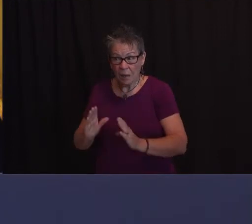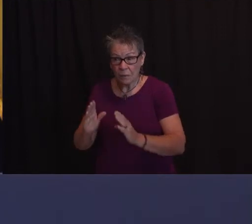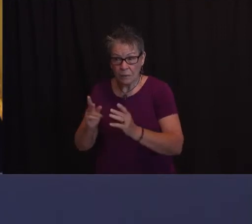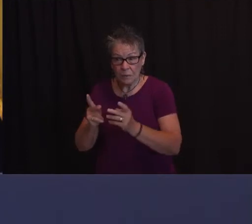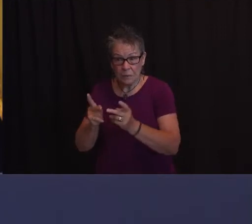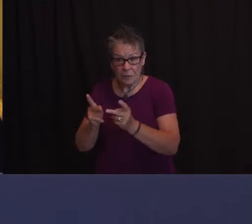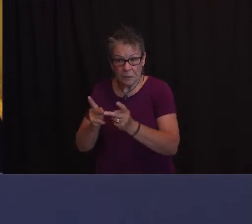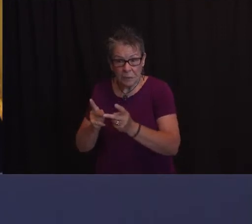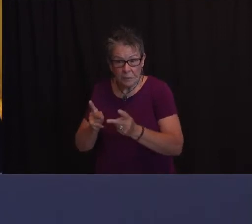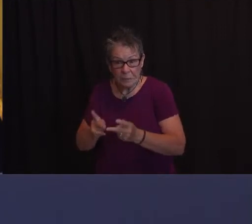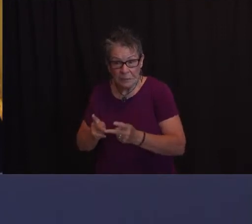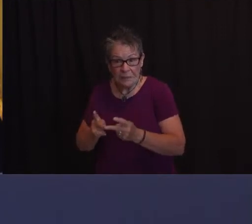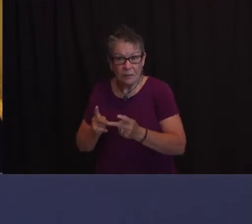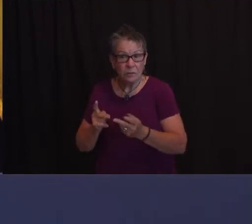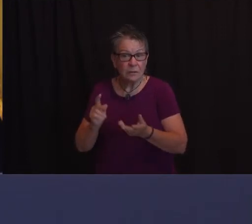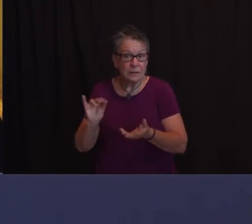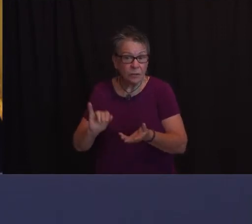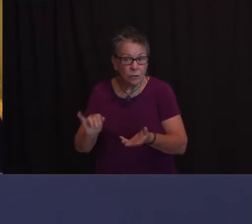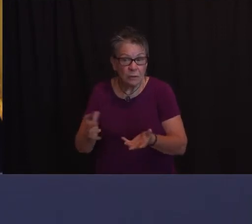narrowly split